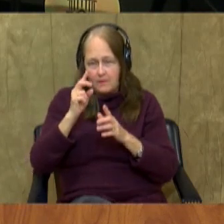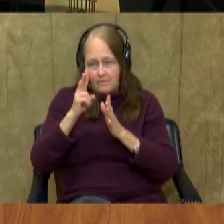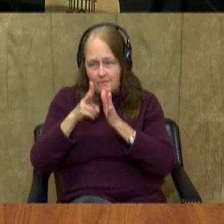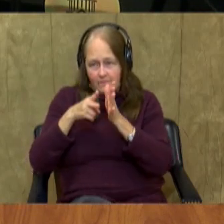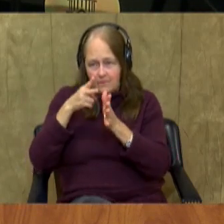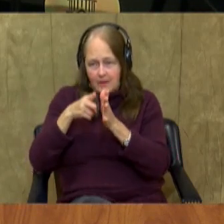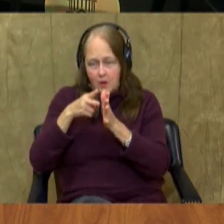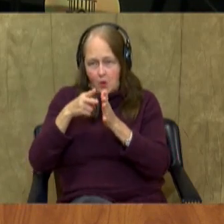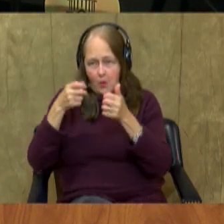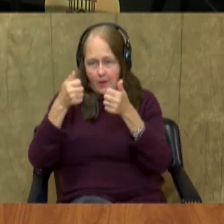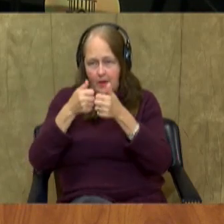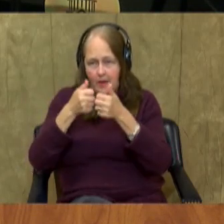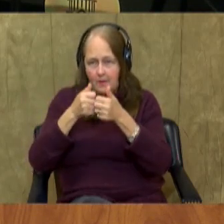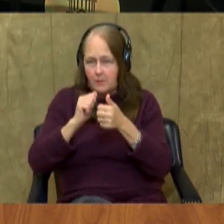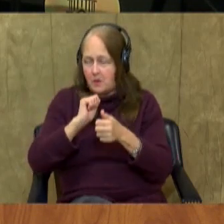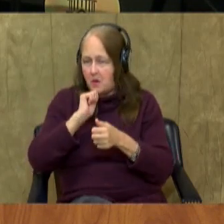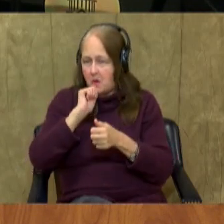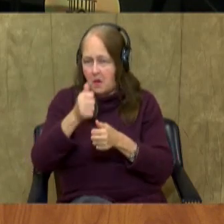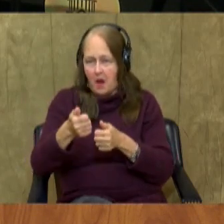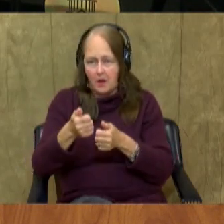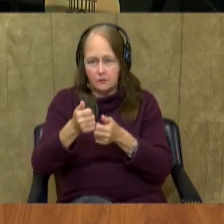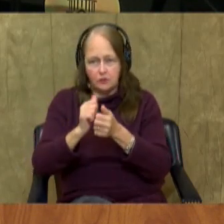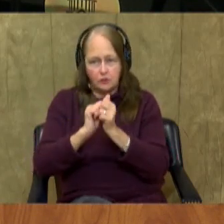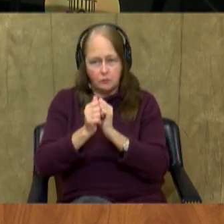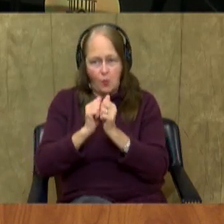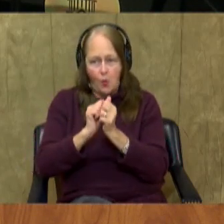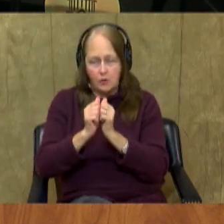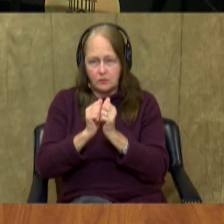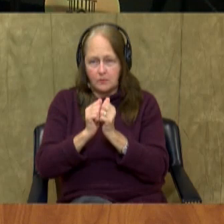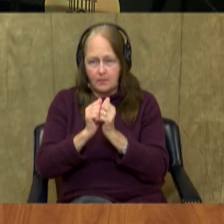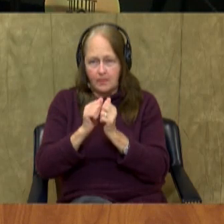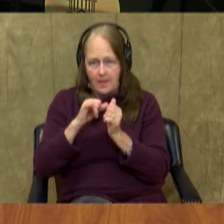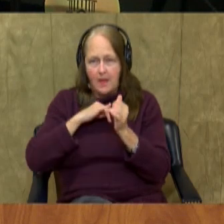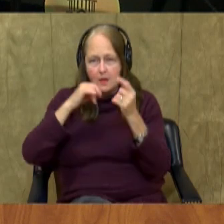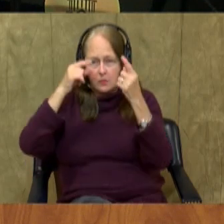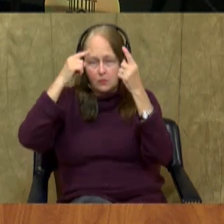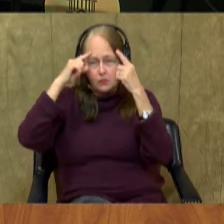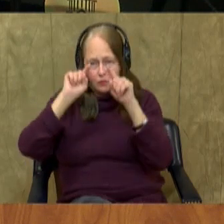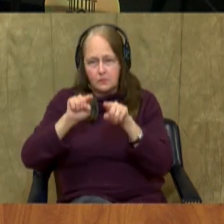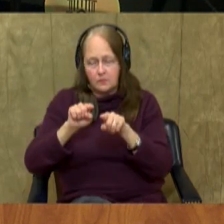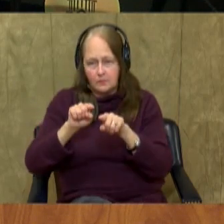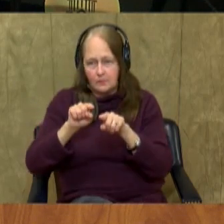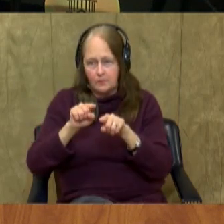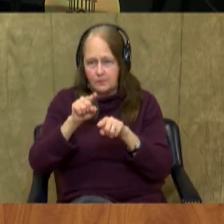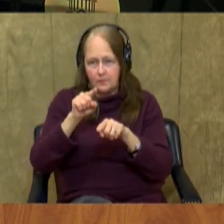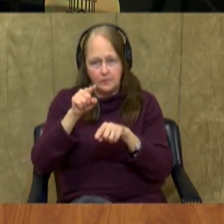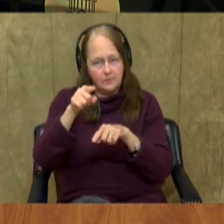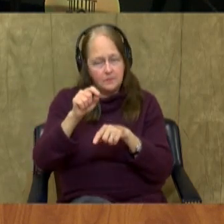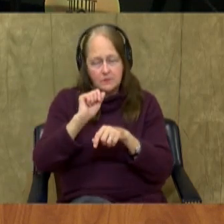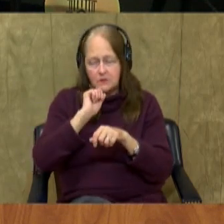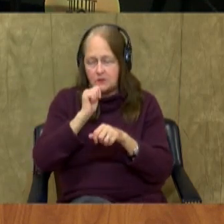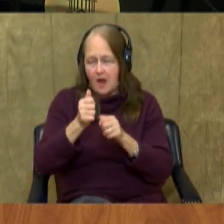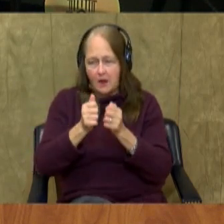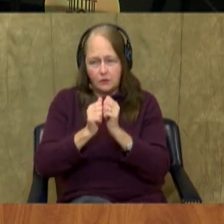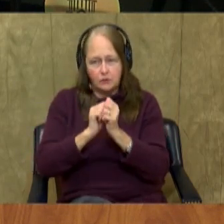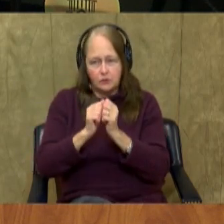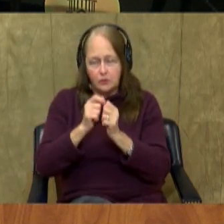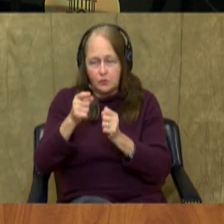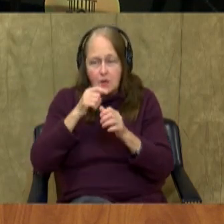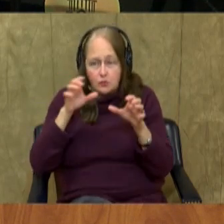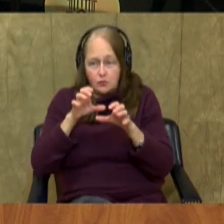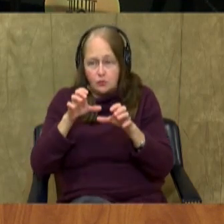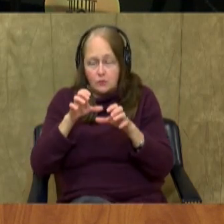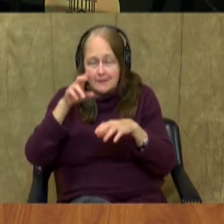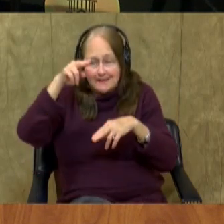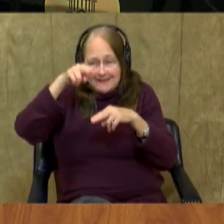be considered a sport. Well, I agree with that. It definitely should not be considered a sport. You're not doing anything.